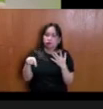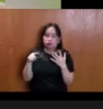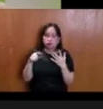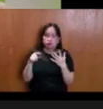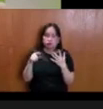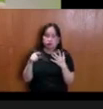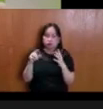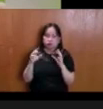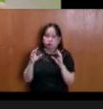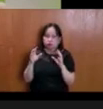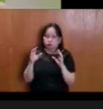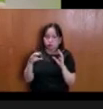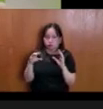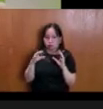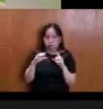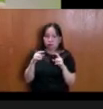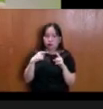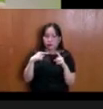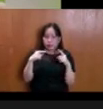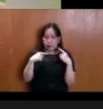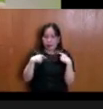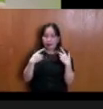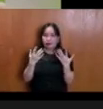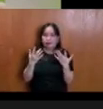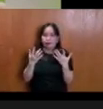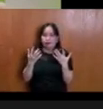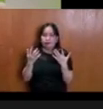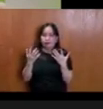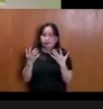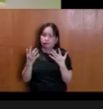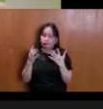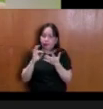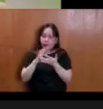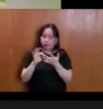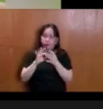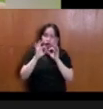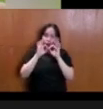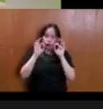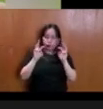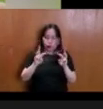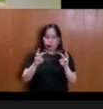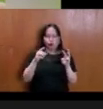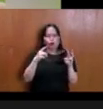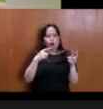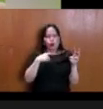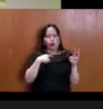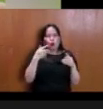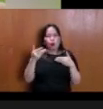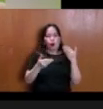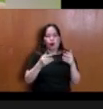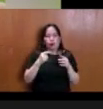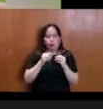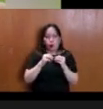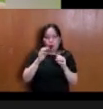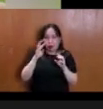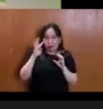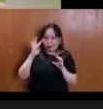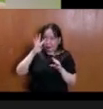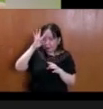then we also have the open finance framework and the regulatory sandbox. So this welcomes innovative